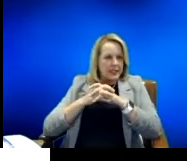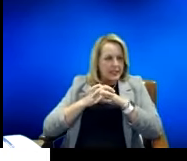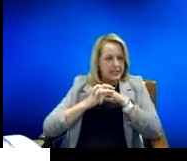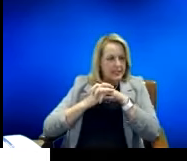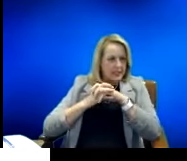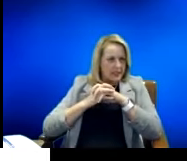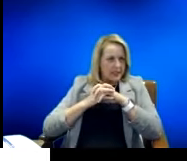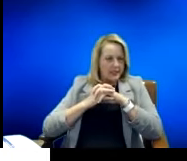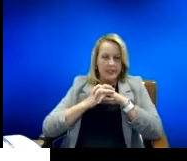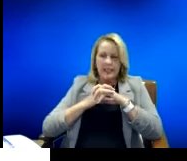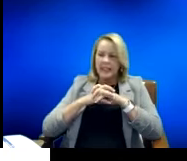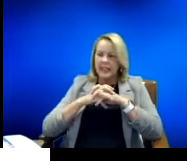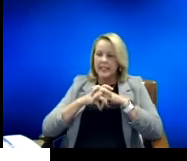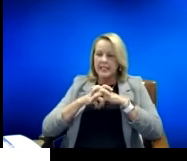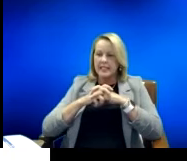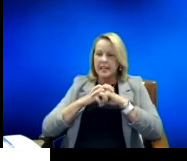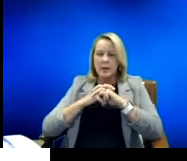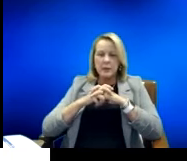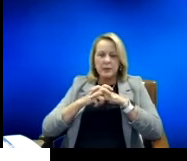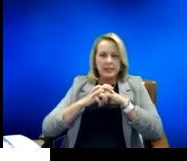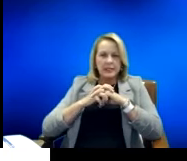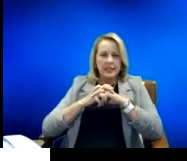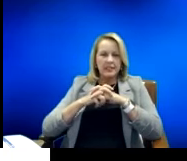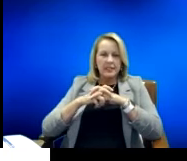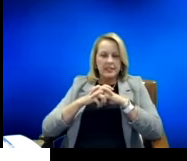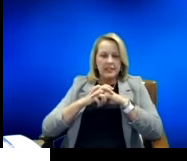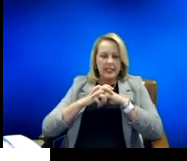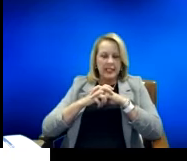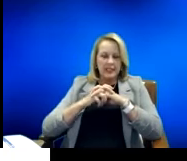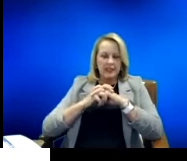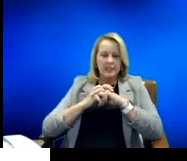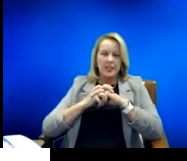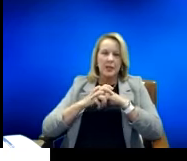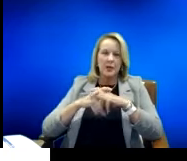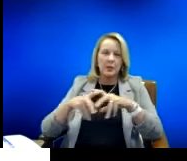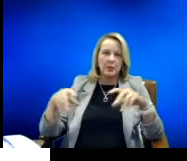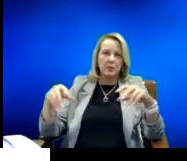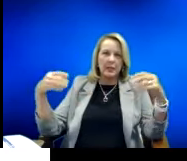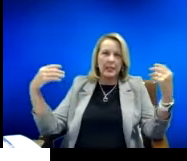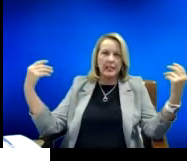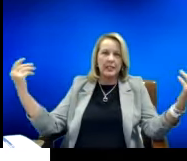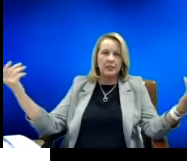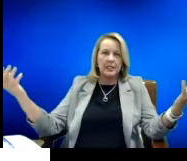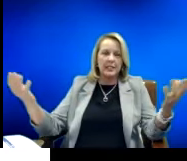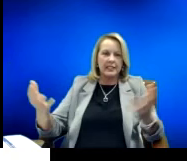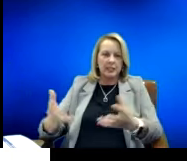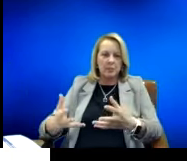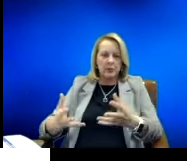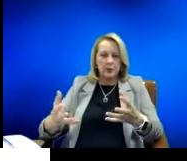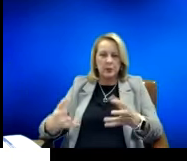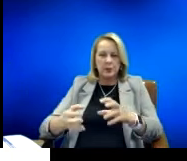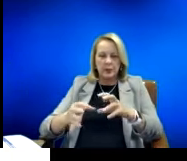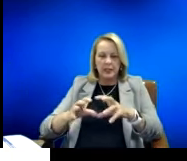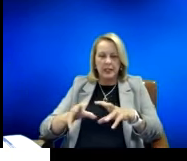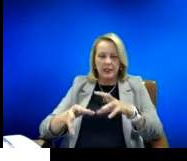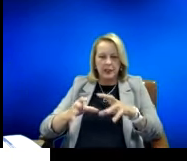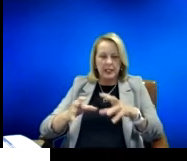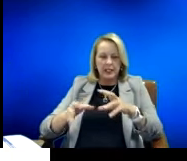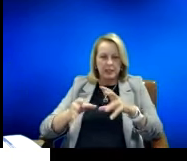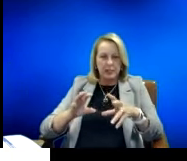the West, and it's an omnibus savings account. So your money goes in and is pooled